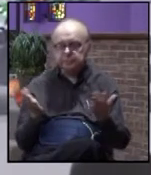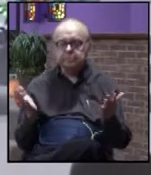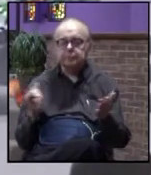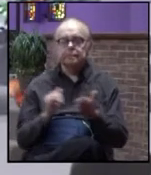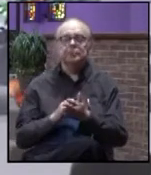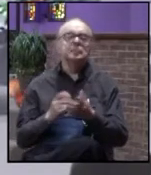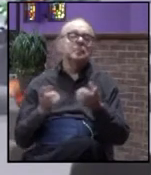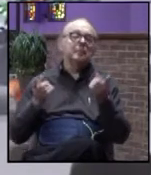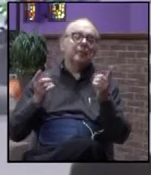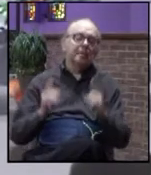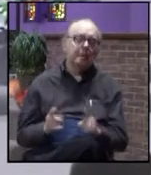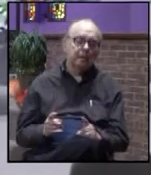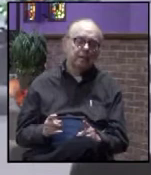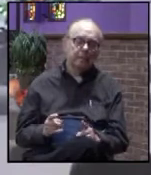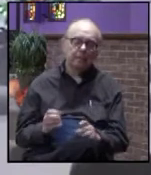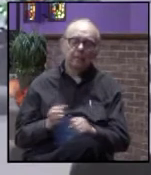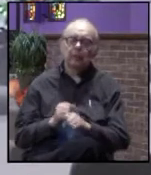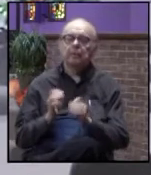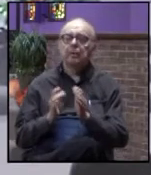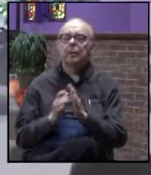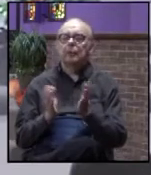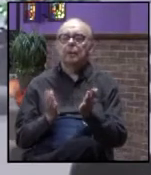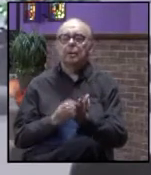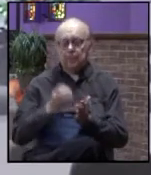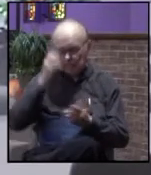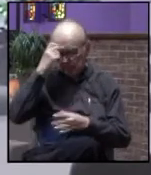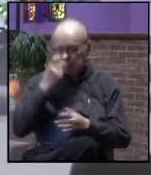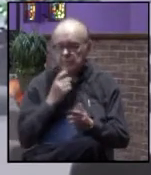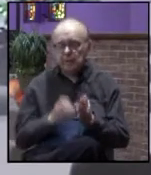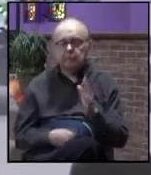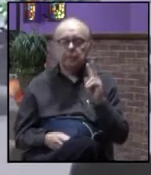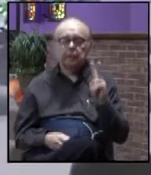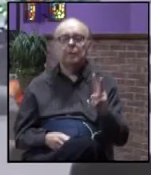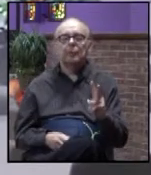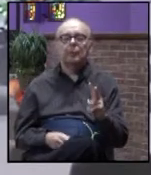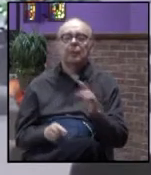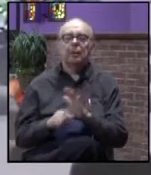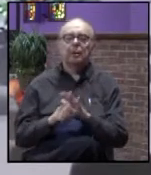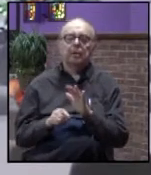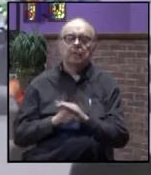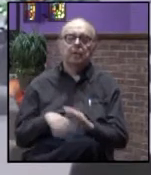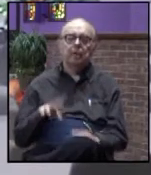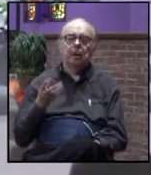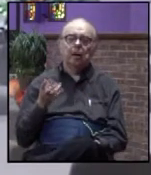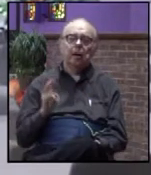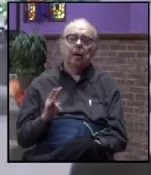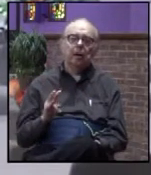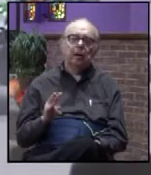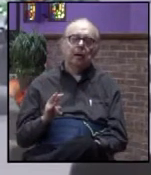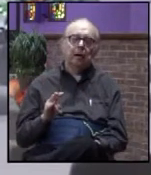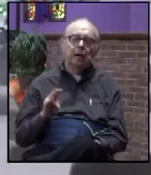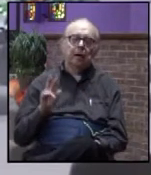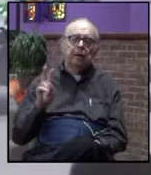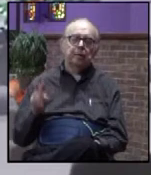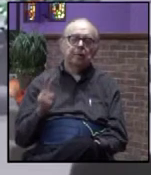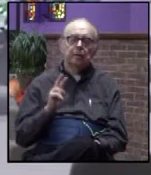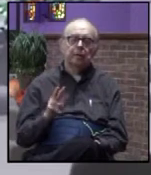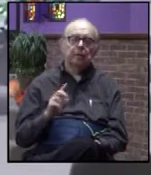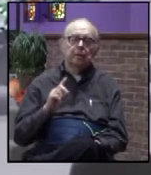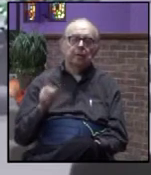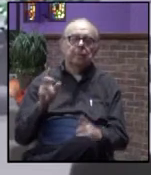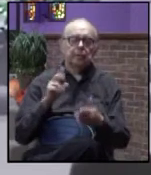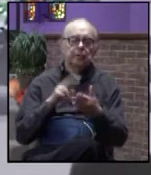are going on. So if you got your Bibles, Ephesians chapter 2 and verses 17 through 22 is where we're